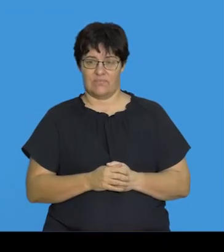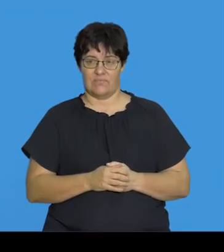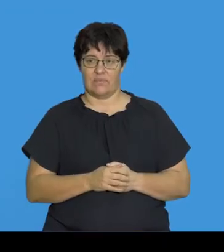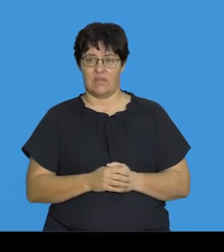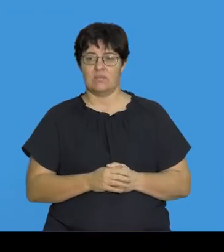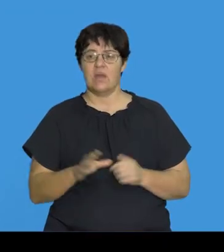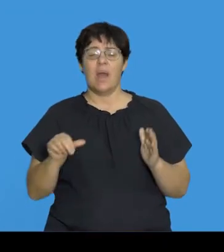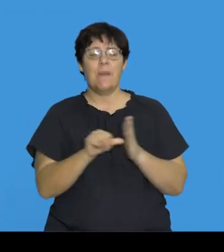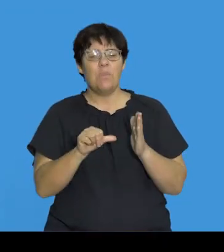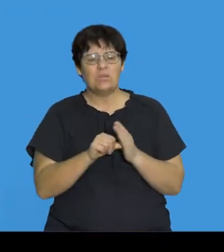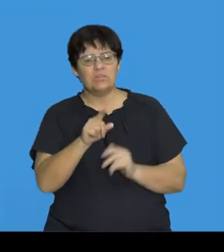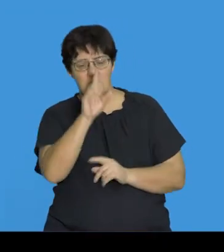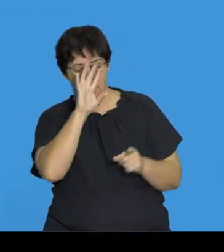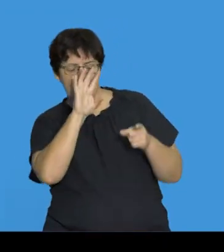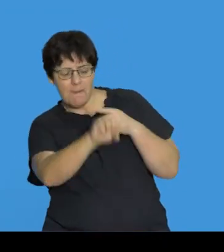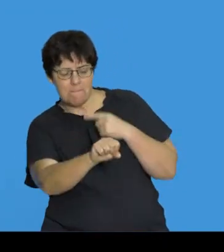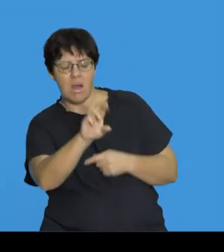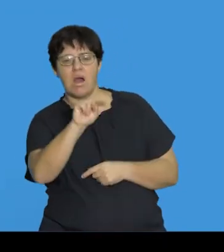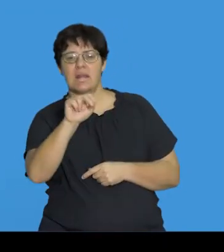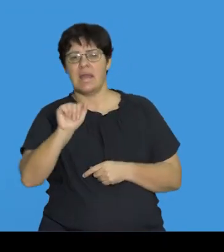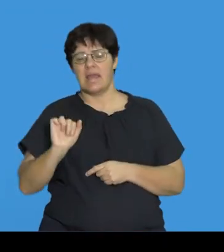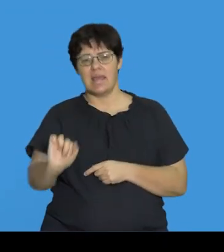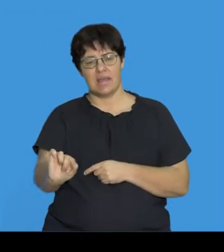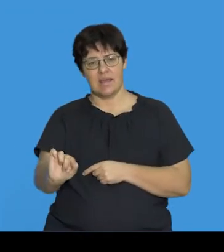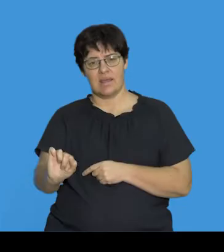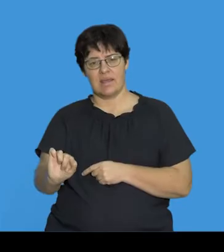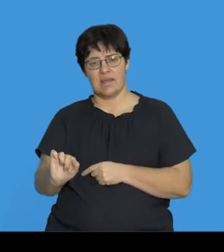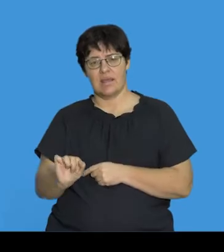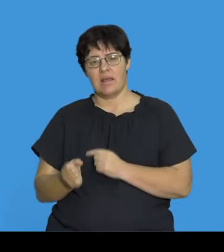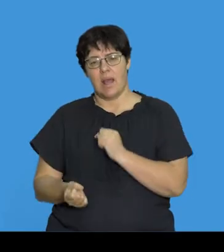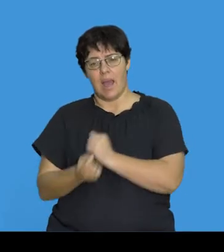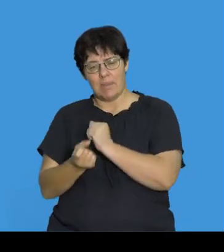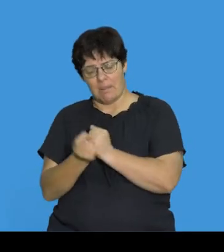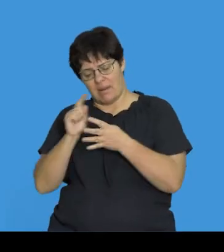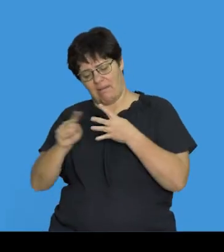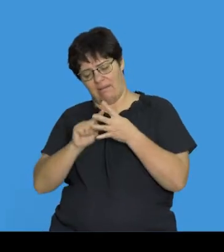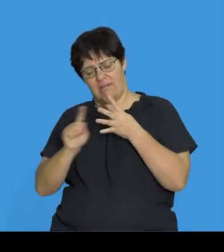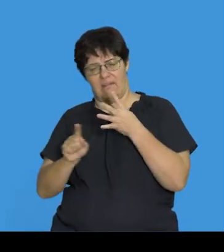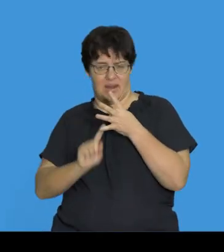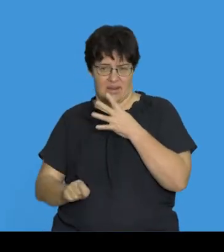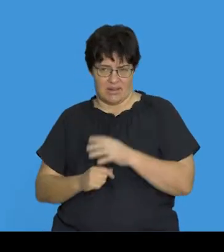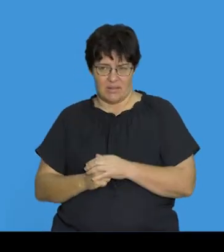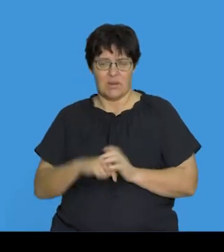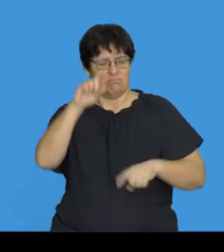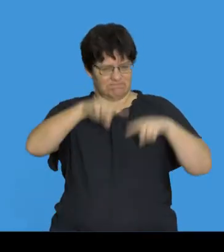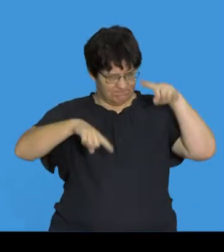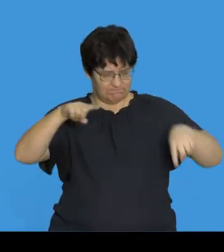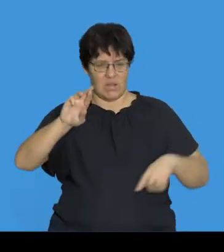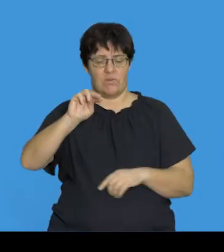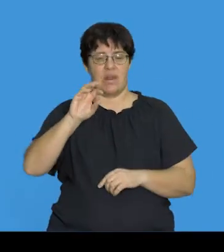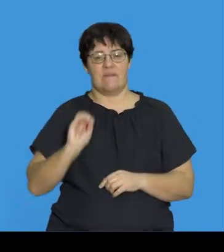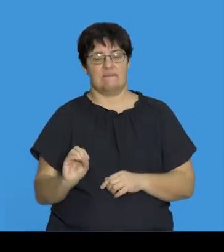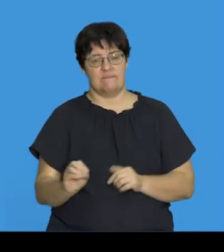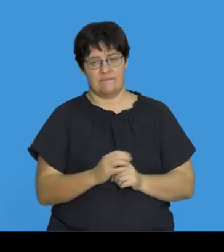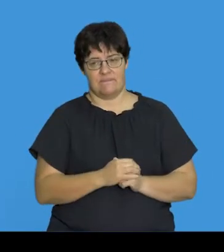Right. It's important that we start recognizing that RNA occurs in different forms. So we have different types of RNA.